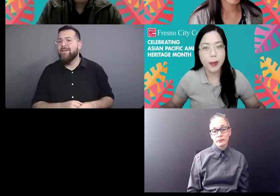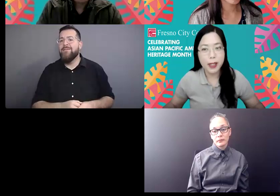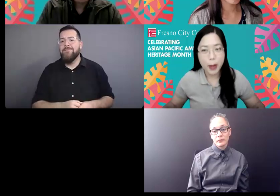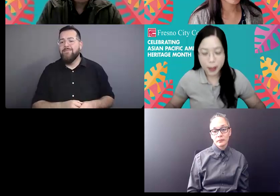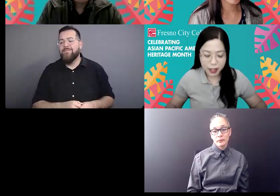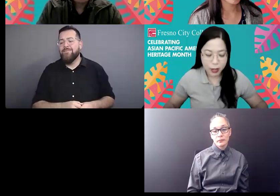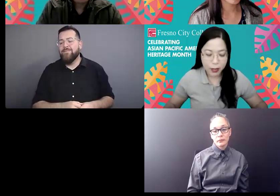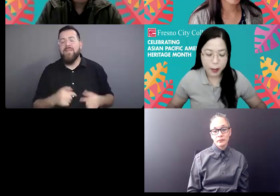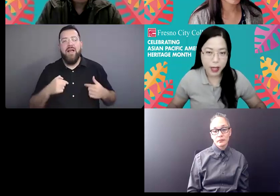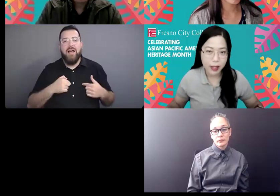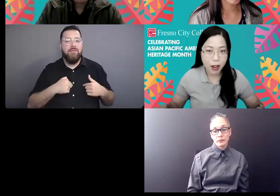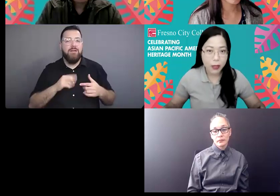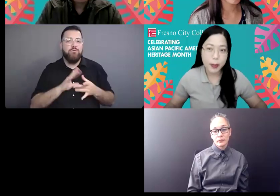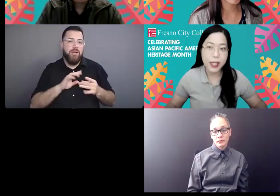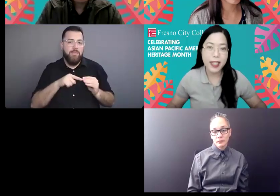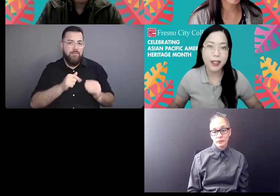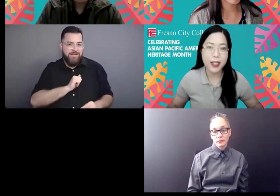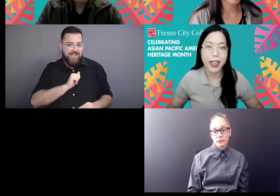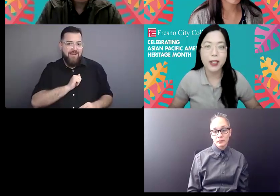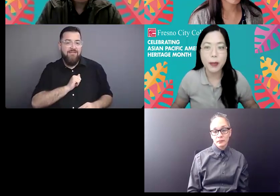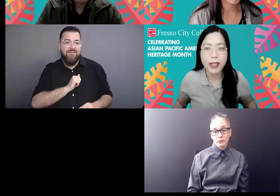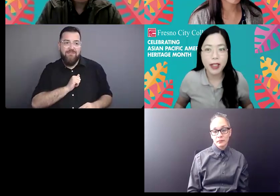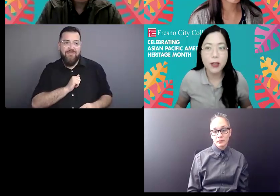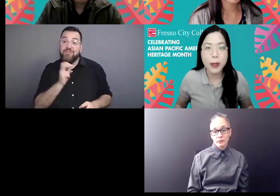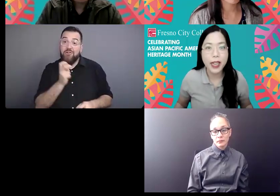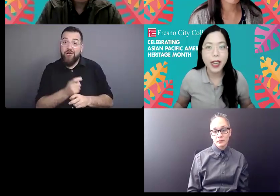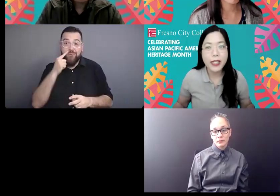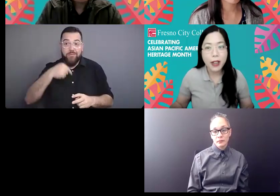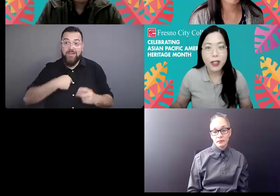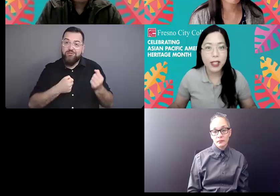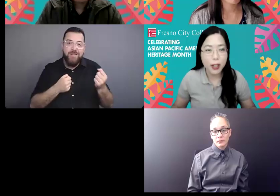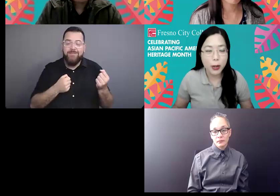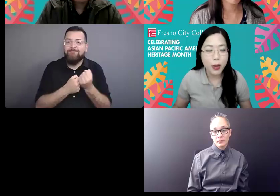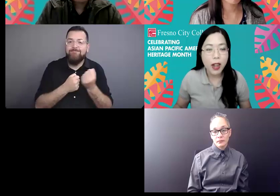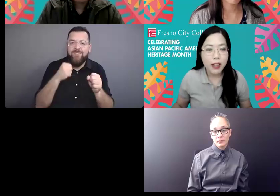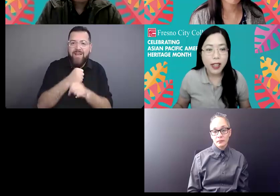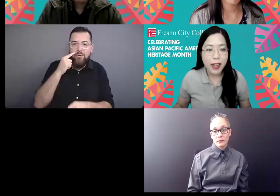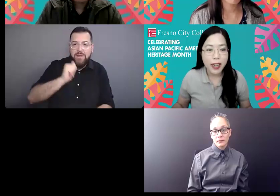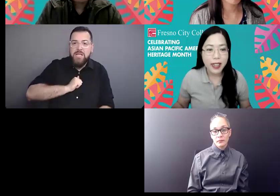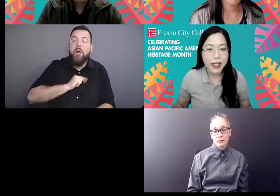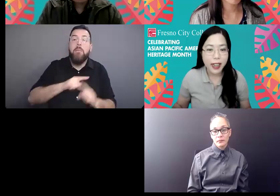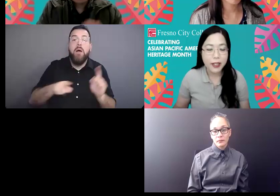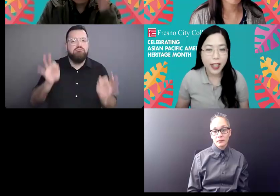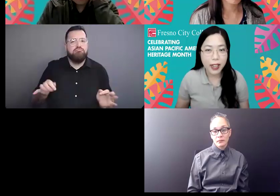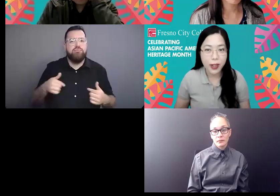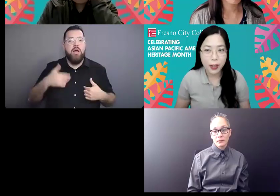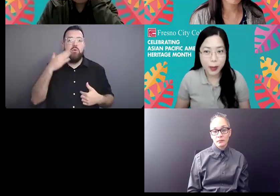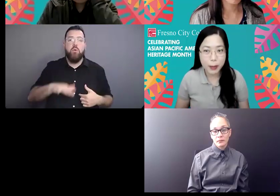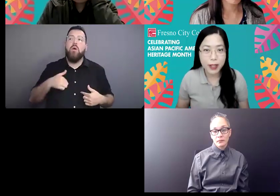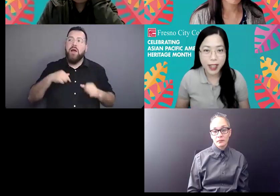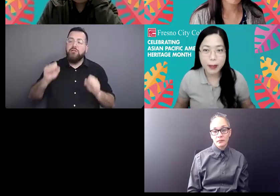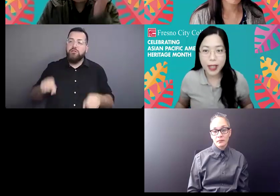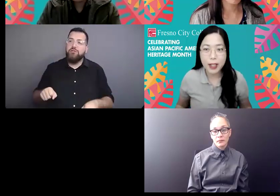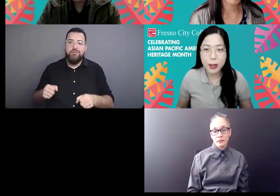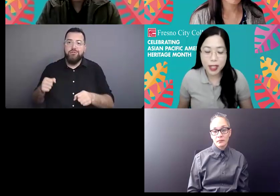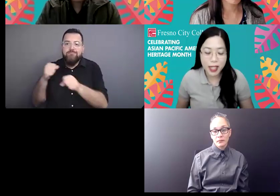I'm just speaking about myself. It's hard for me to advocate for myself, but I definitely know that I can advocate for other